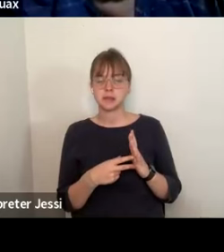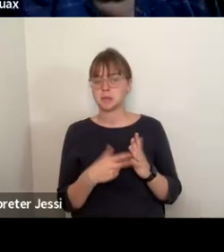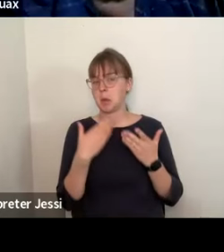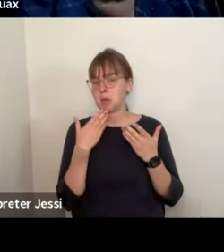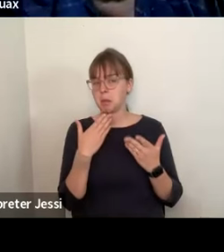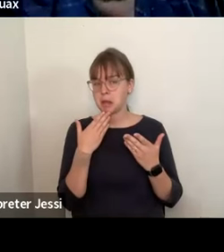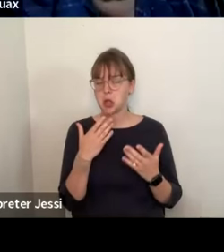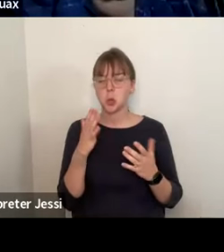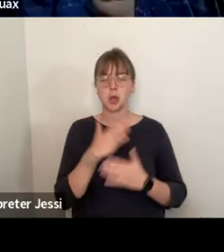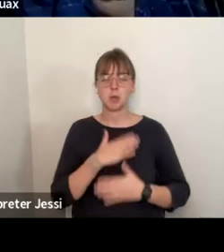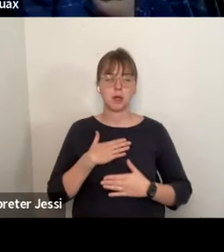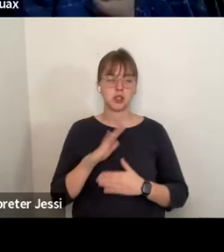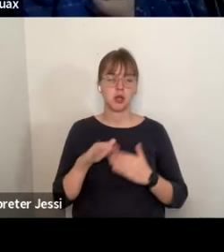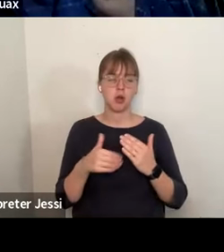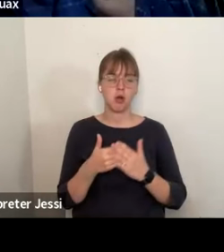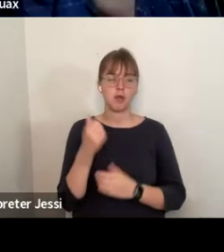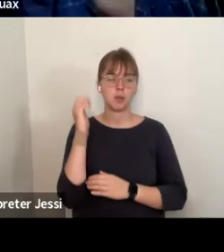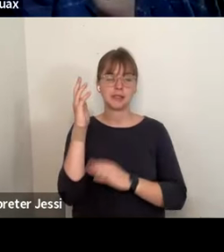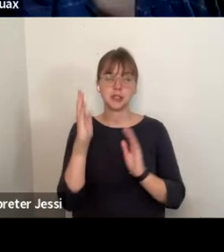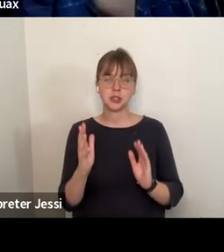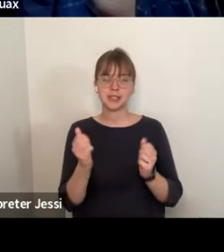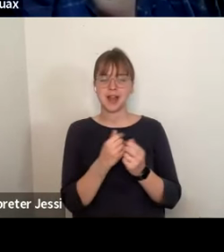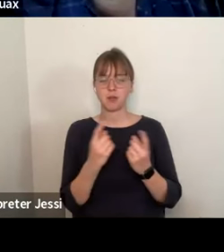and everyone for joining in today.